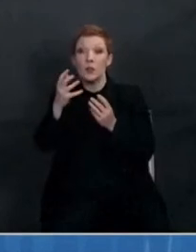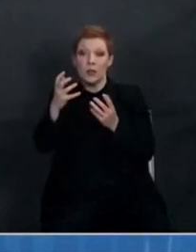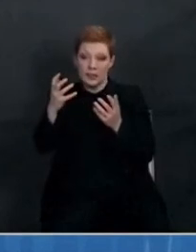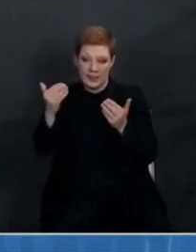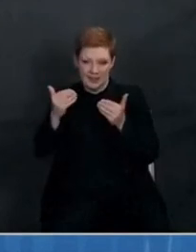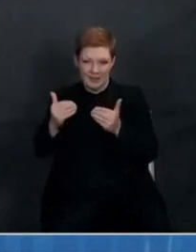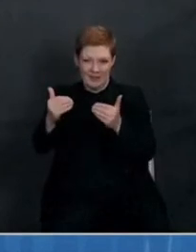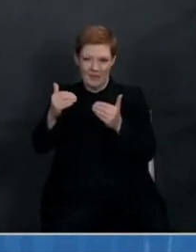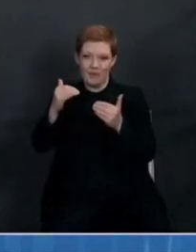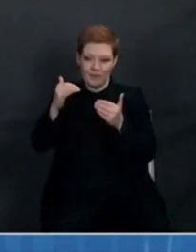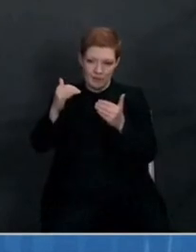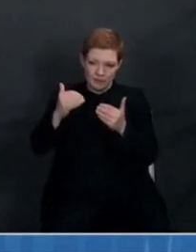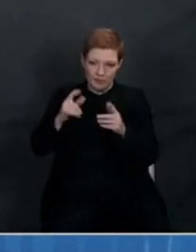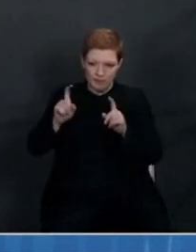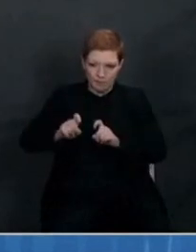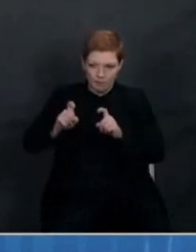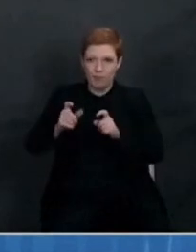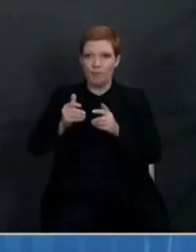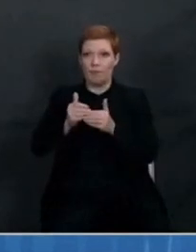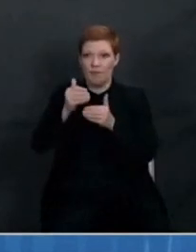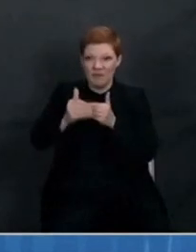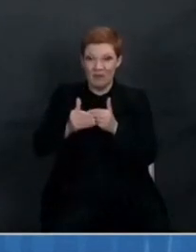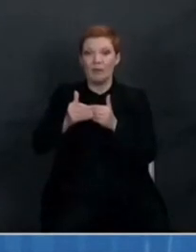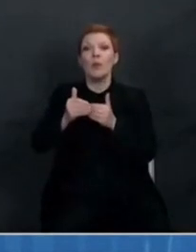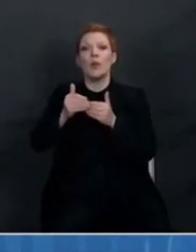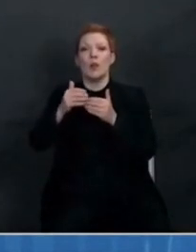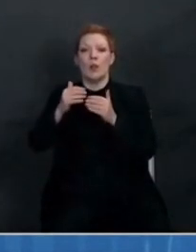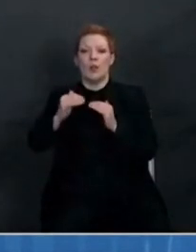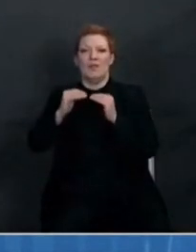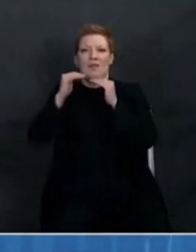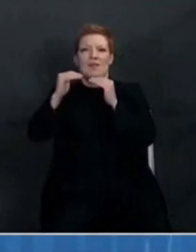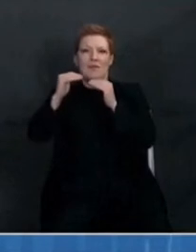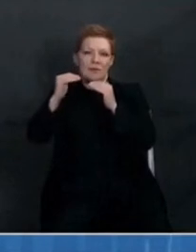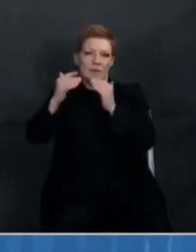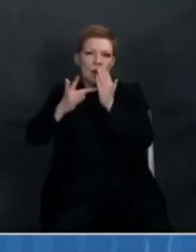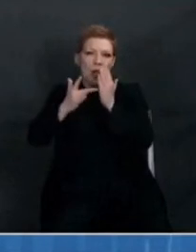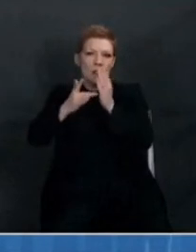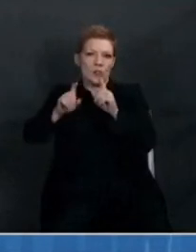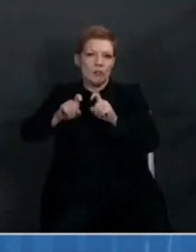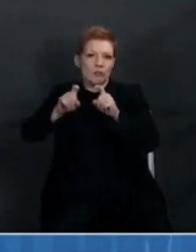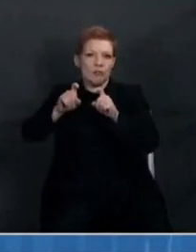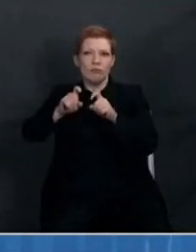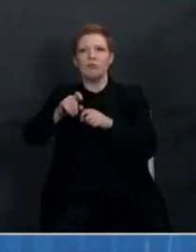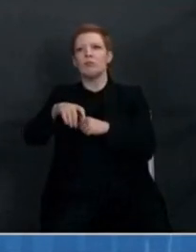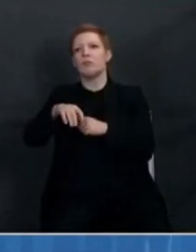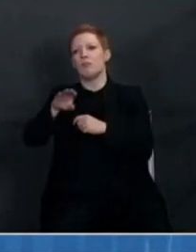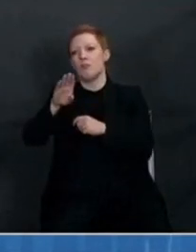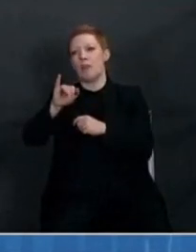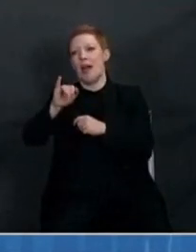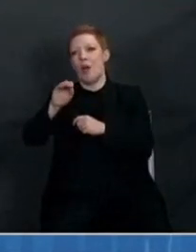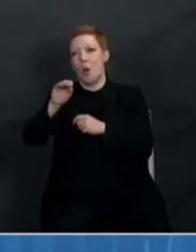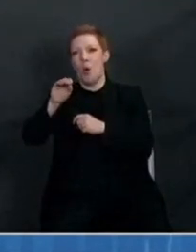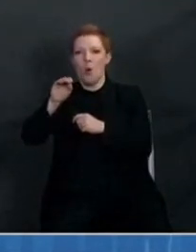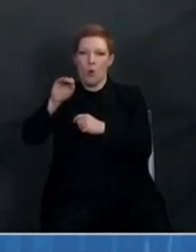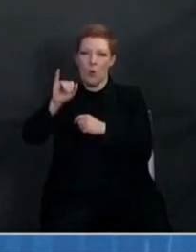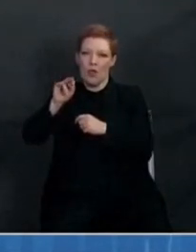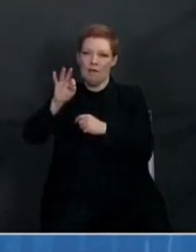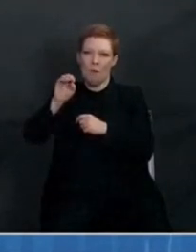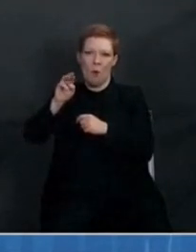generation sequencing and bioinformatics into the US public health system. Finally, we are leading a coalition of